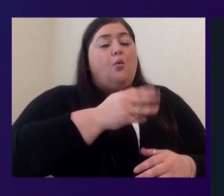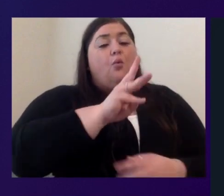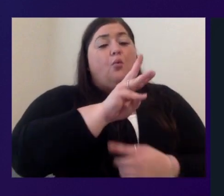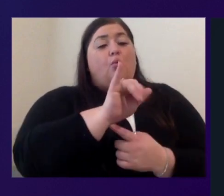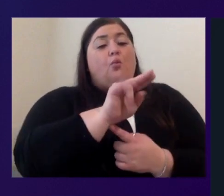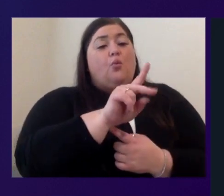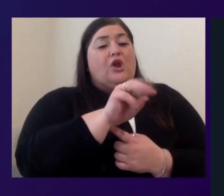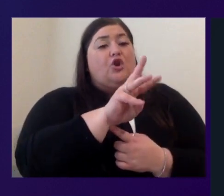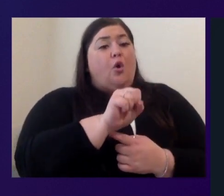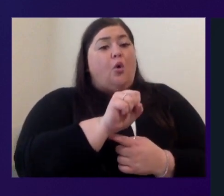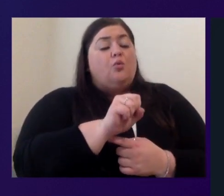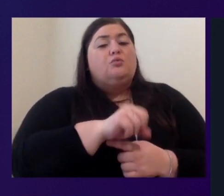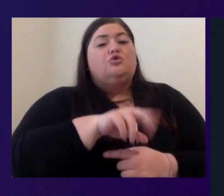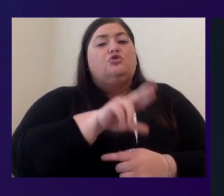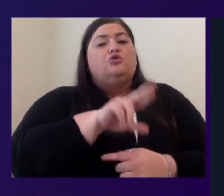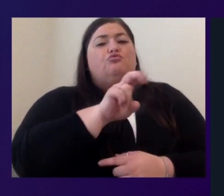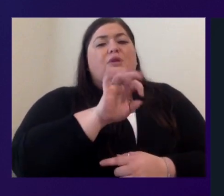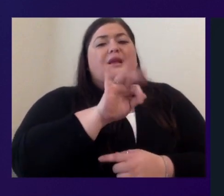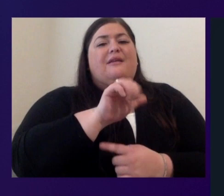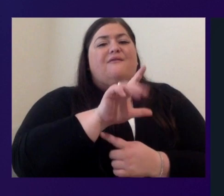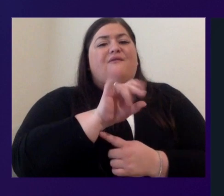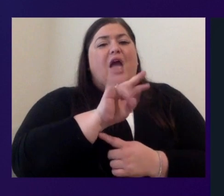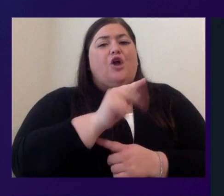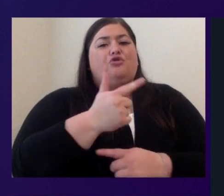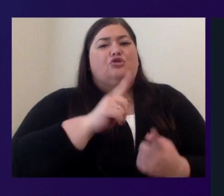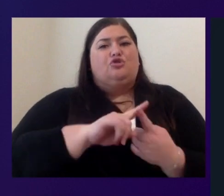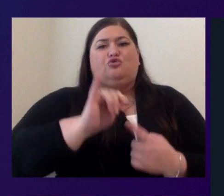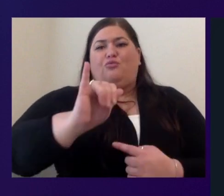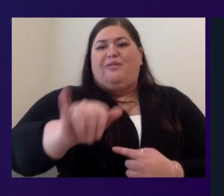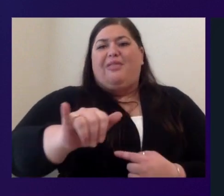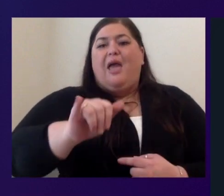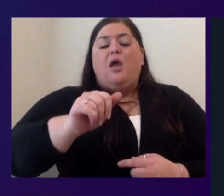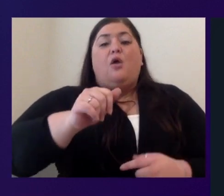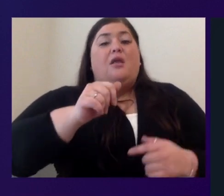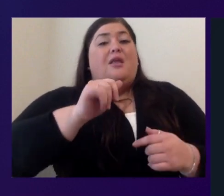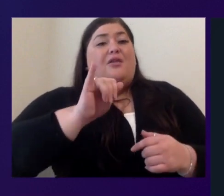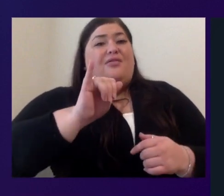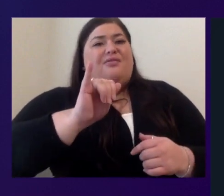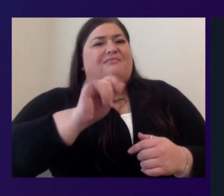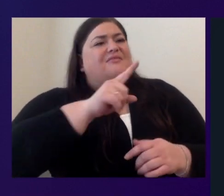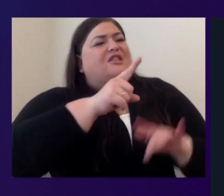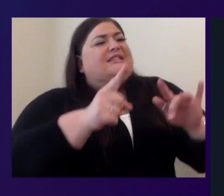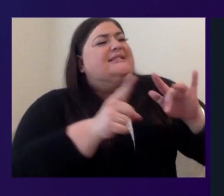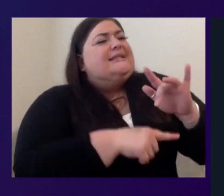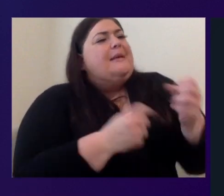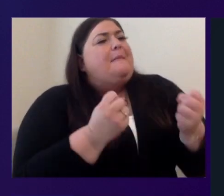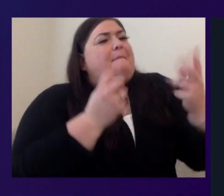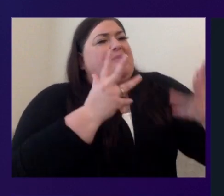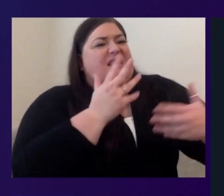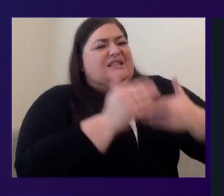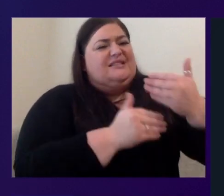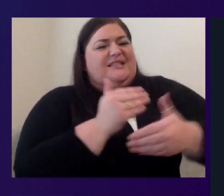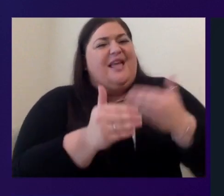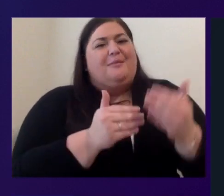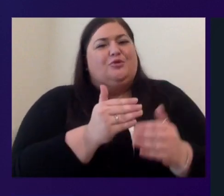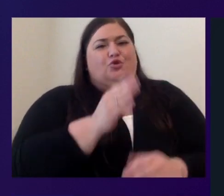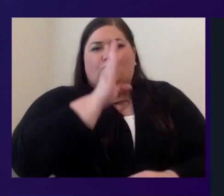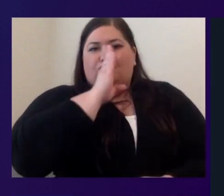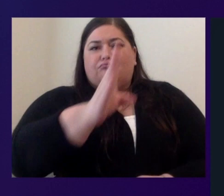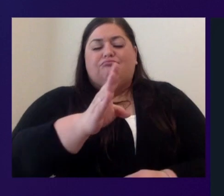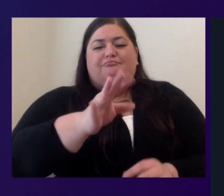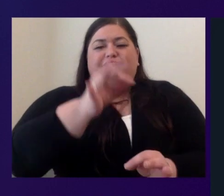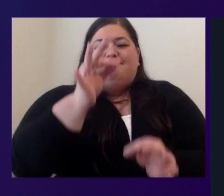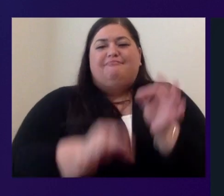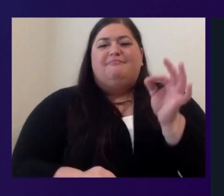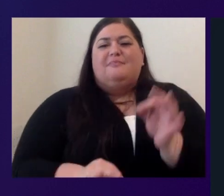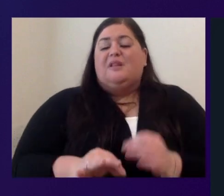them to a true web application. And this allows you to not have to do that. Right. Okay. And these, as Manav had said, these customers, they're healthcare